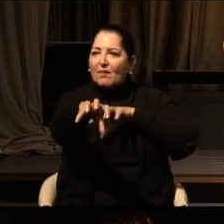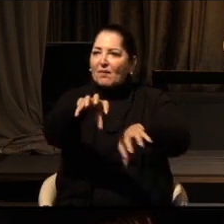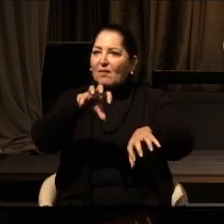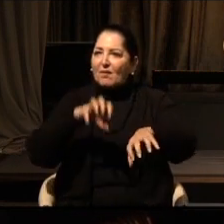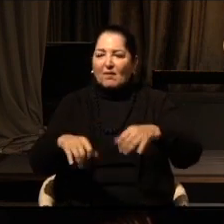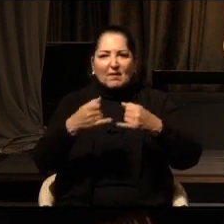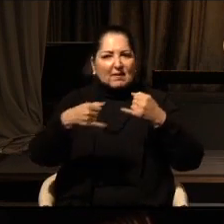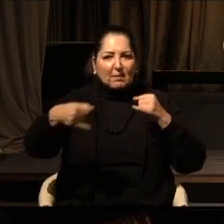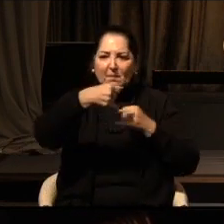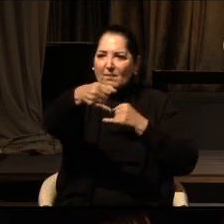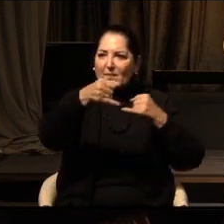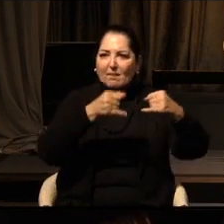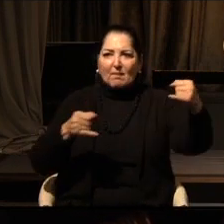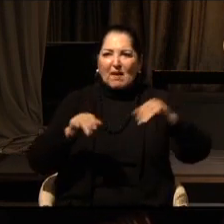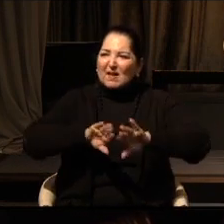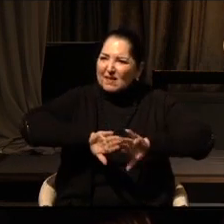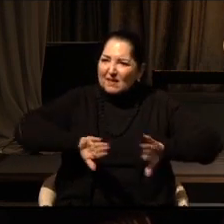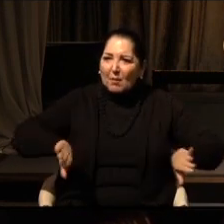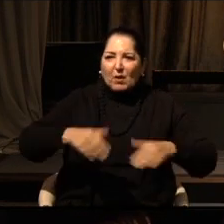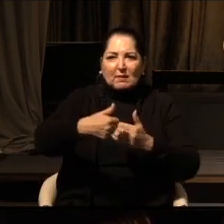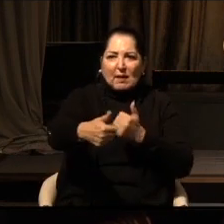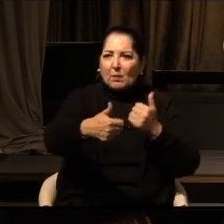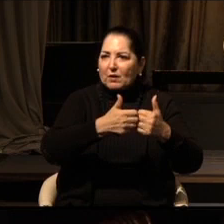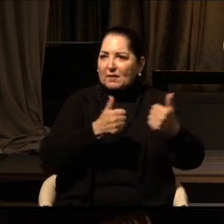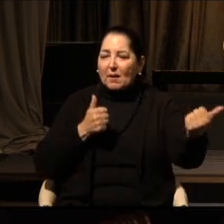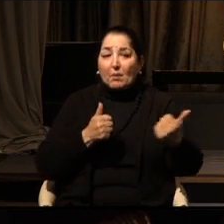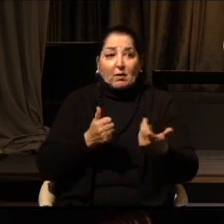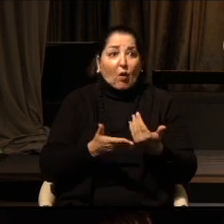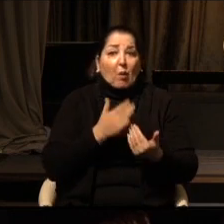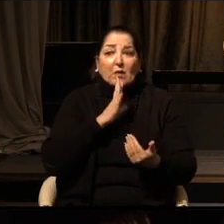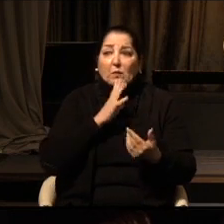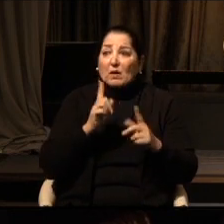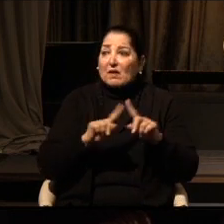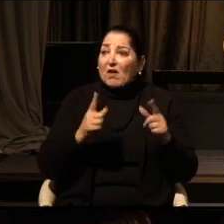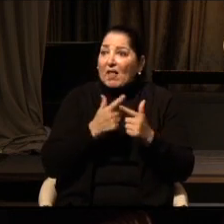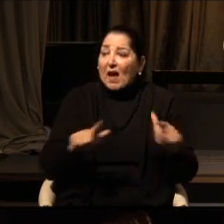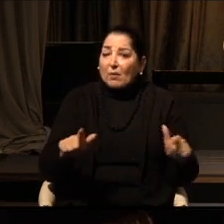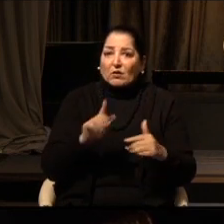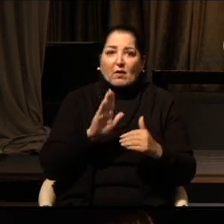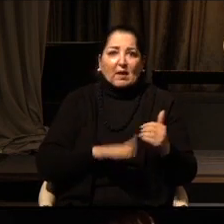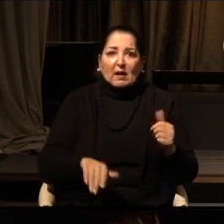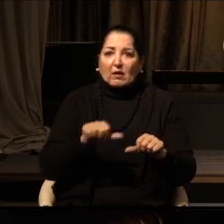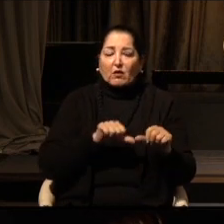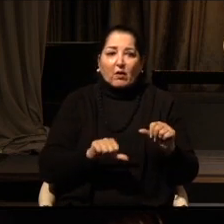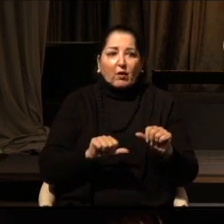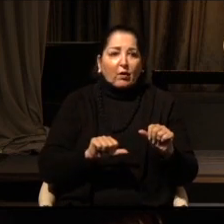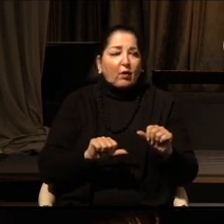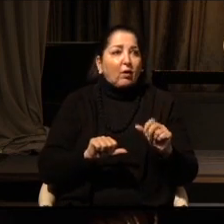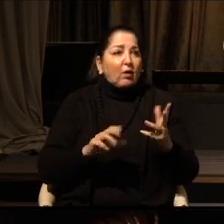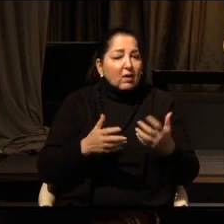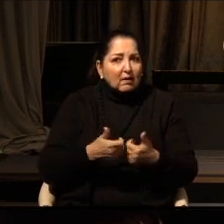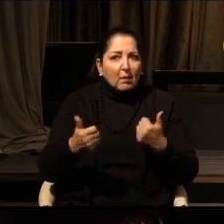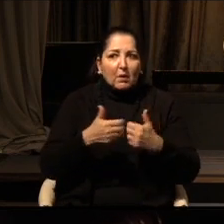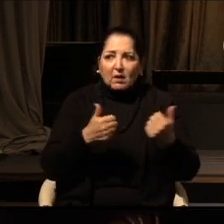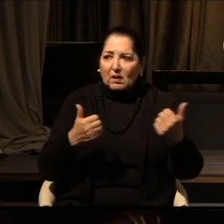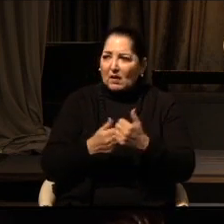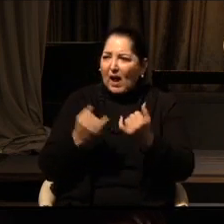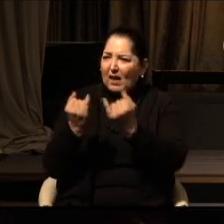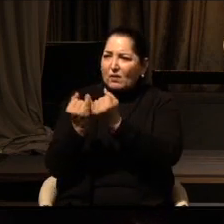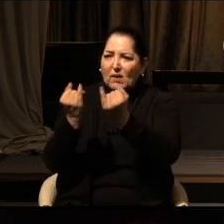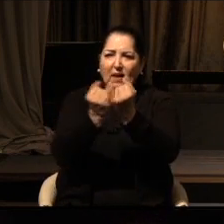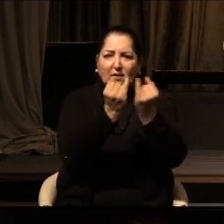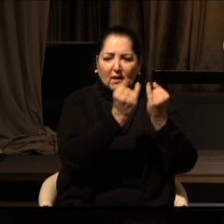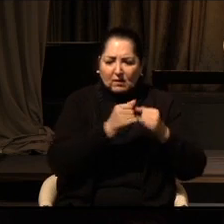timelines, different budgets, almost speaking different languages from each other. Sometimes the very systems that we rely upon